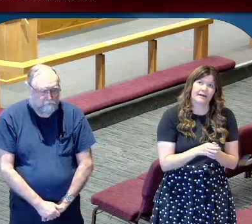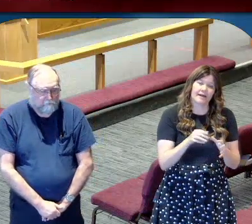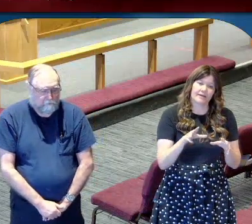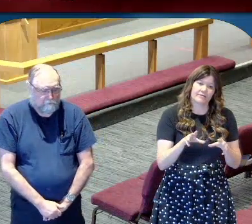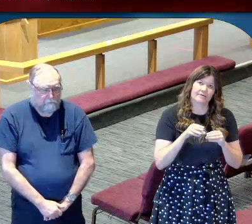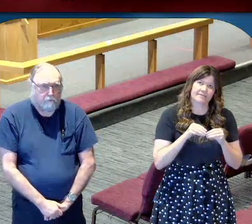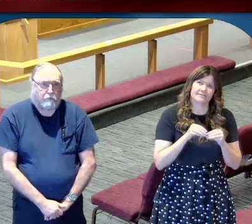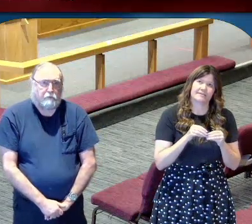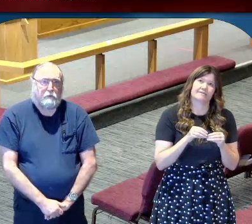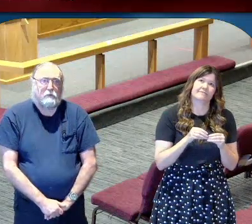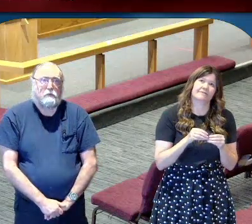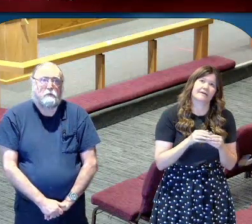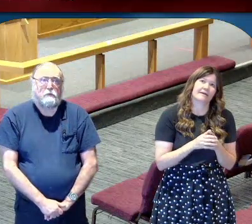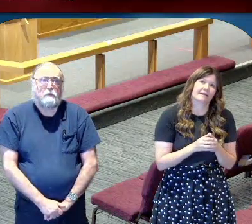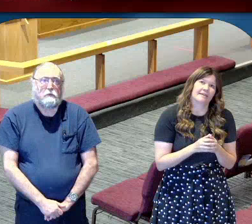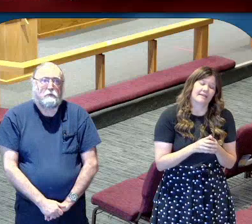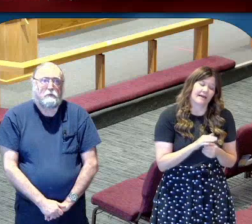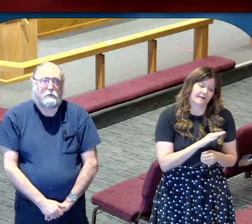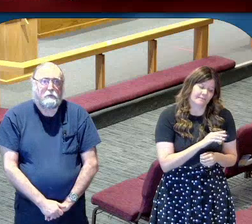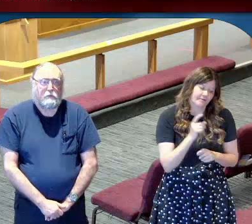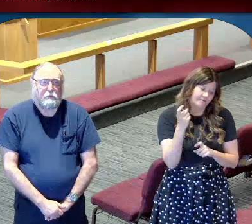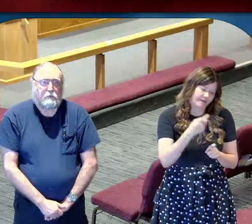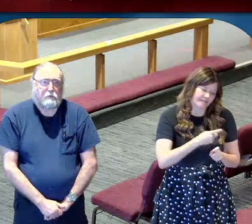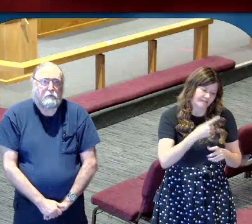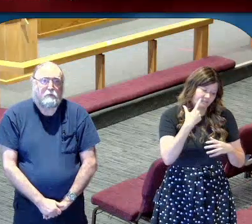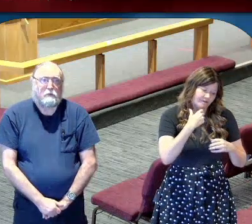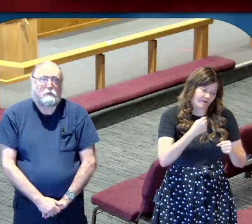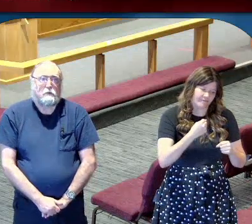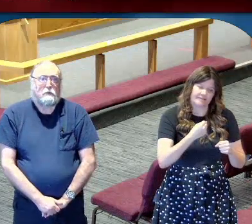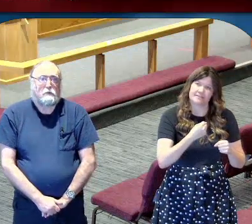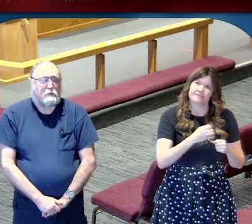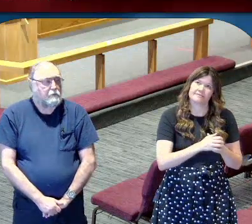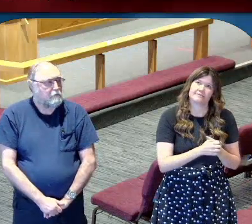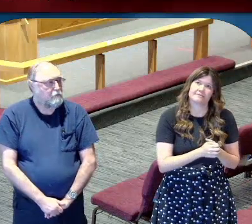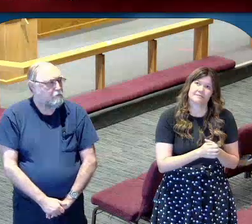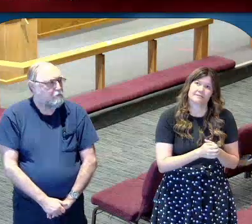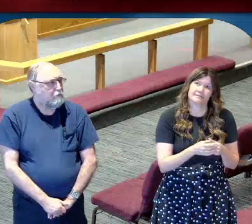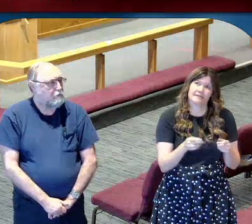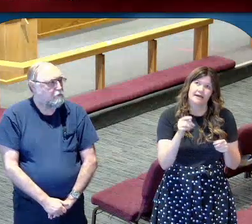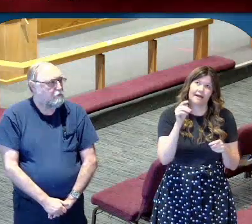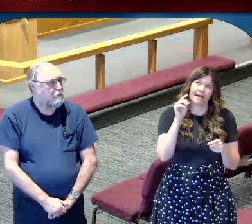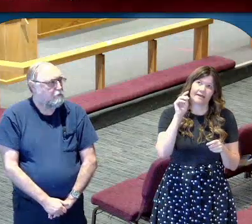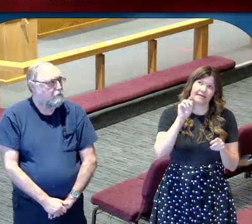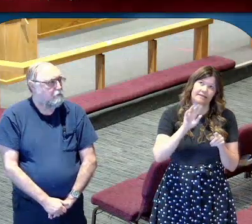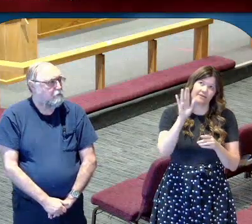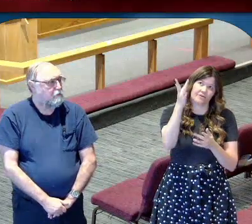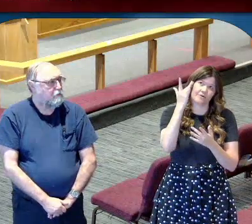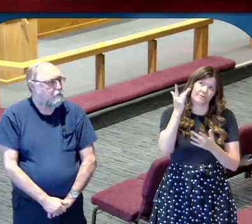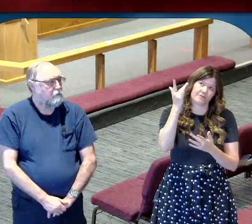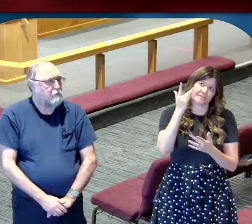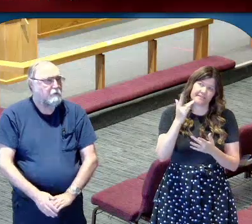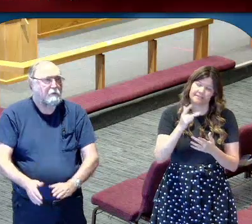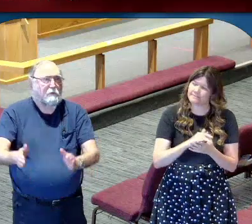in the confidence that you will acknowledge them as your own. Lord, in your mercy,